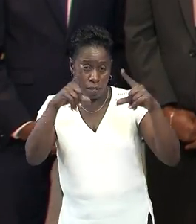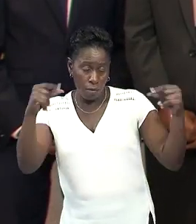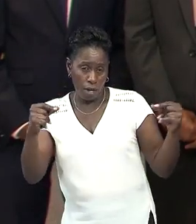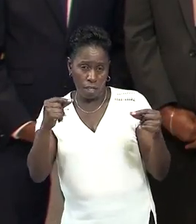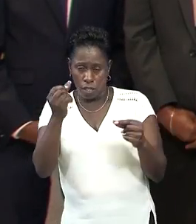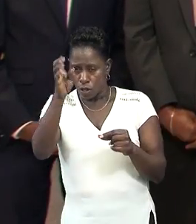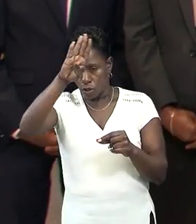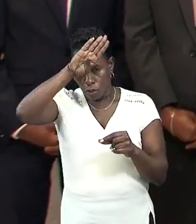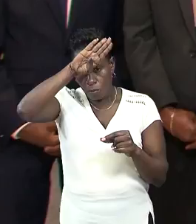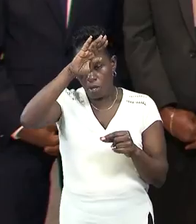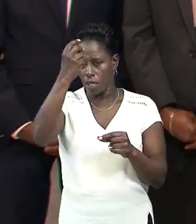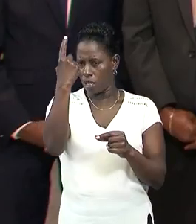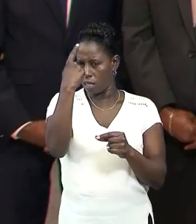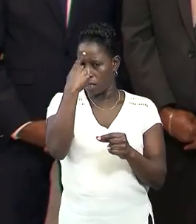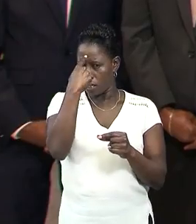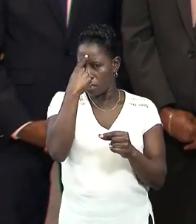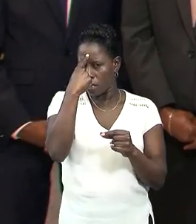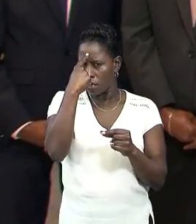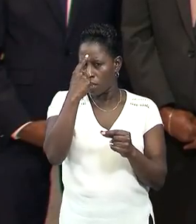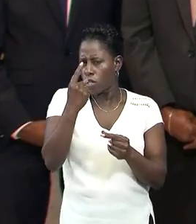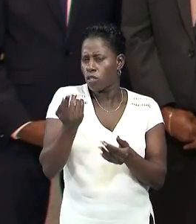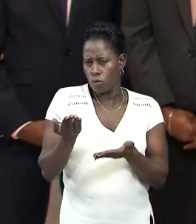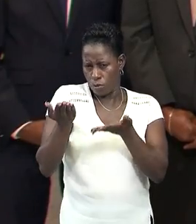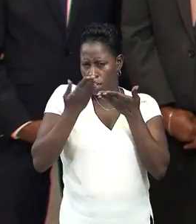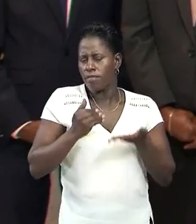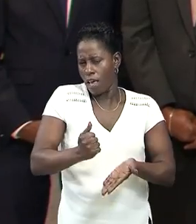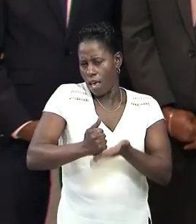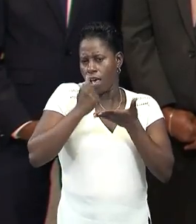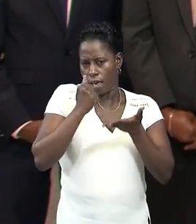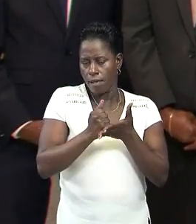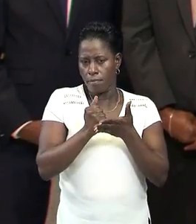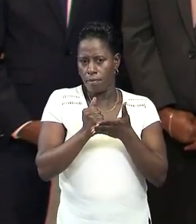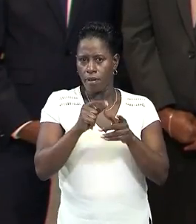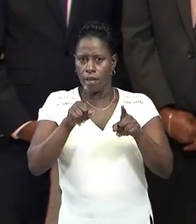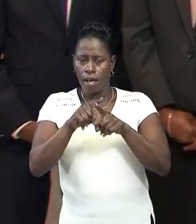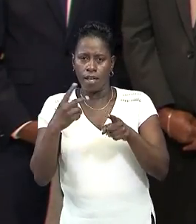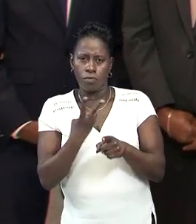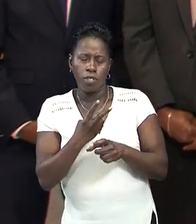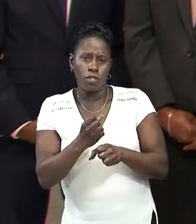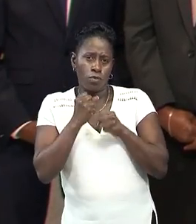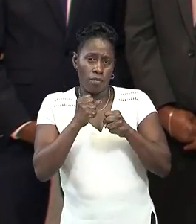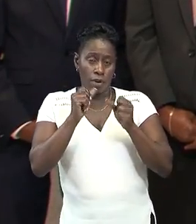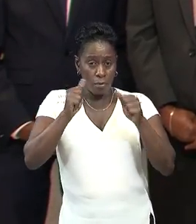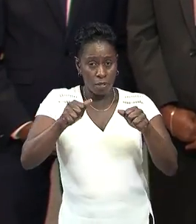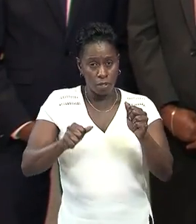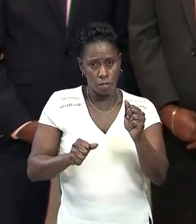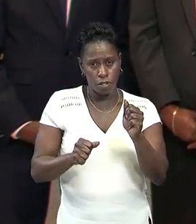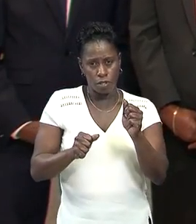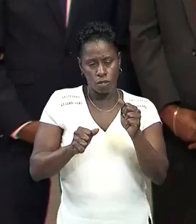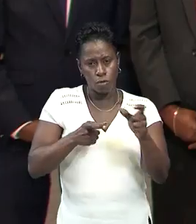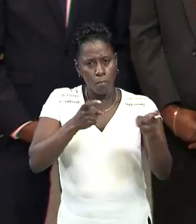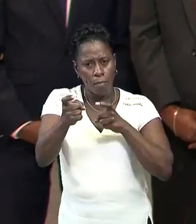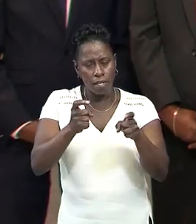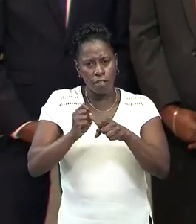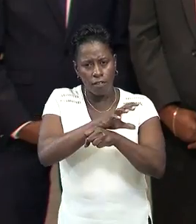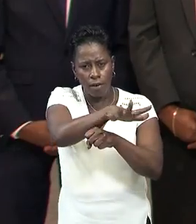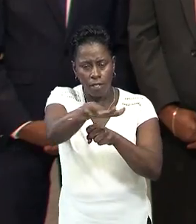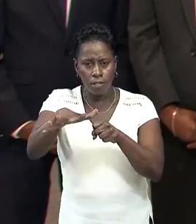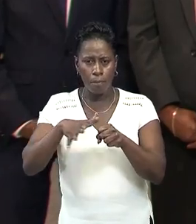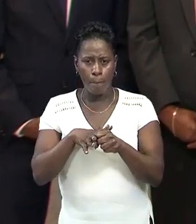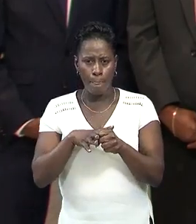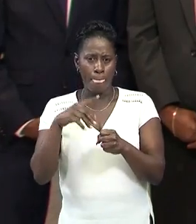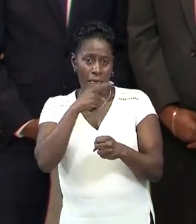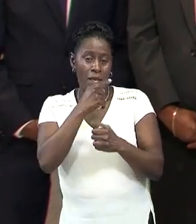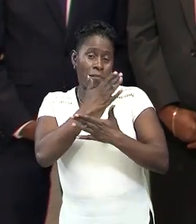Cuba, and India to provide technical support as we strengthen our ability to manage this virus. I